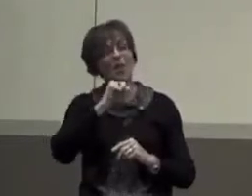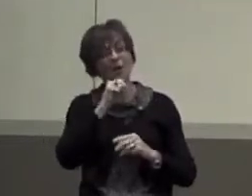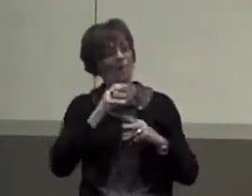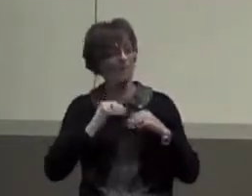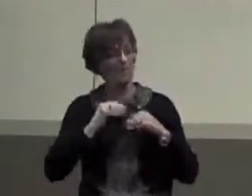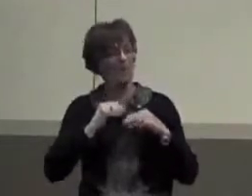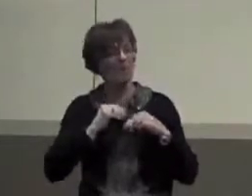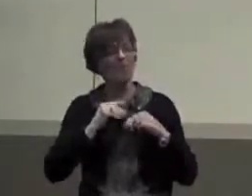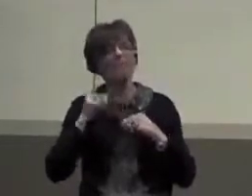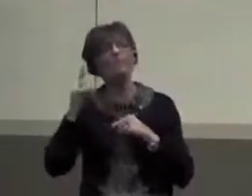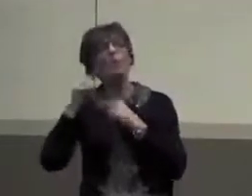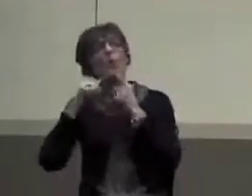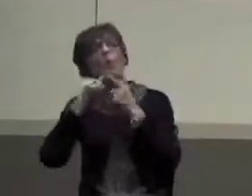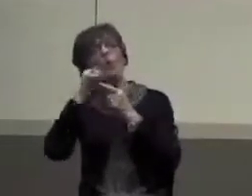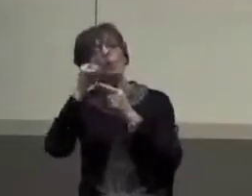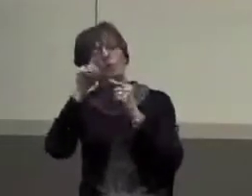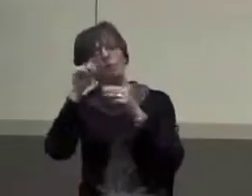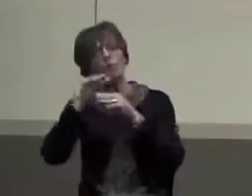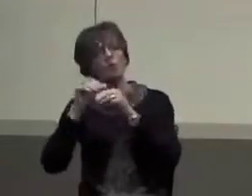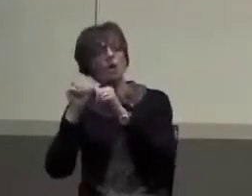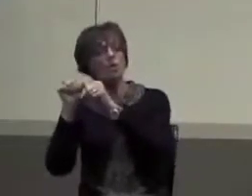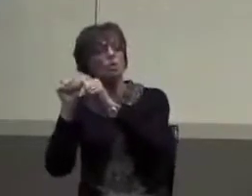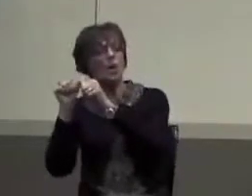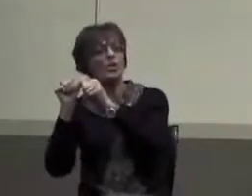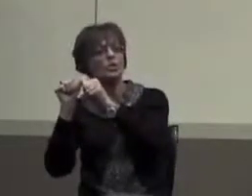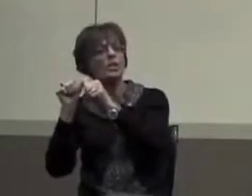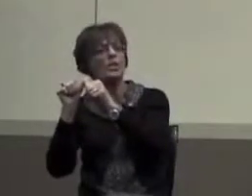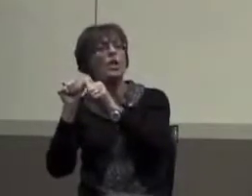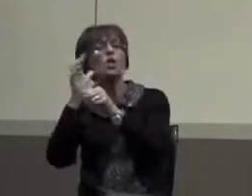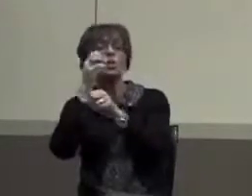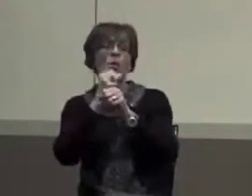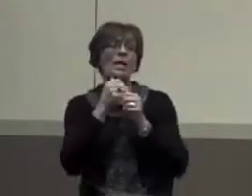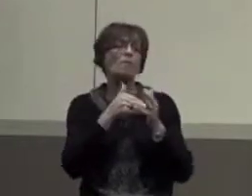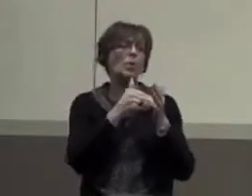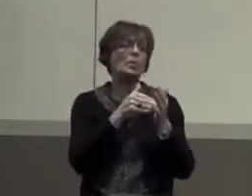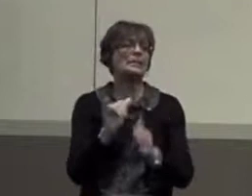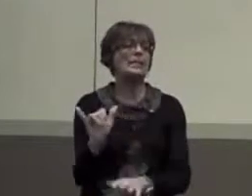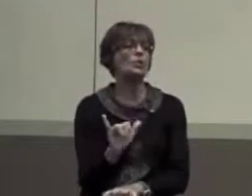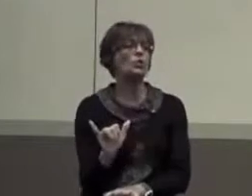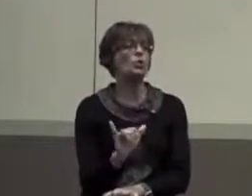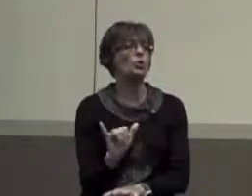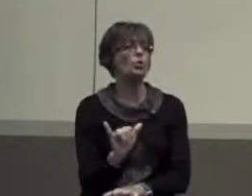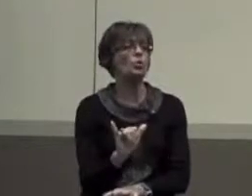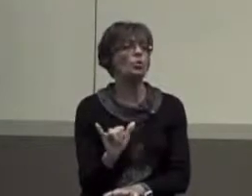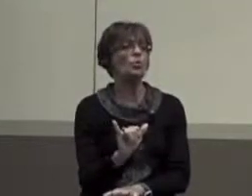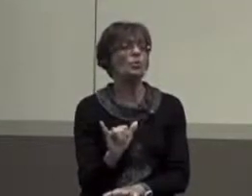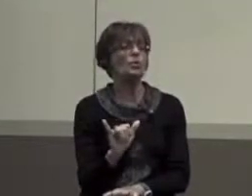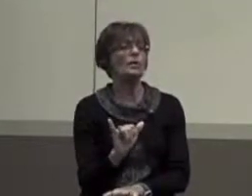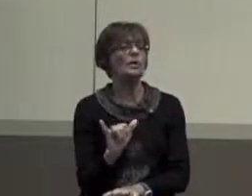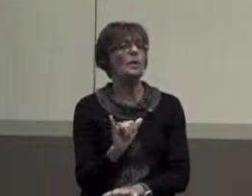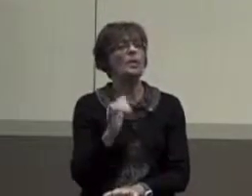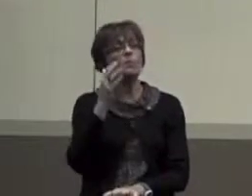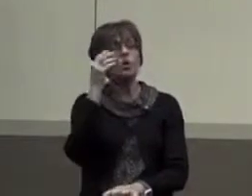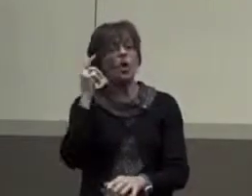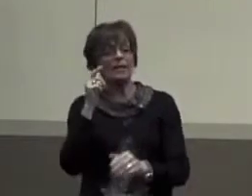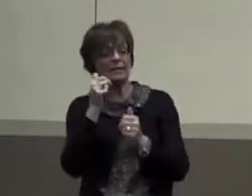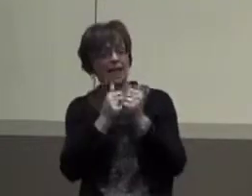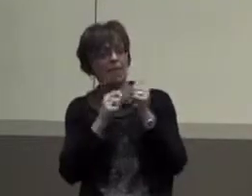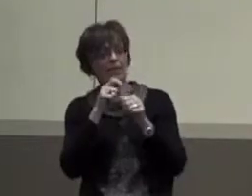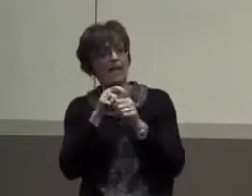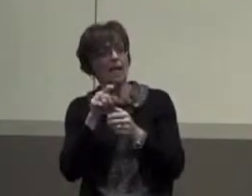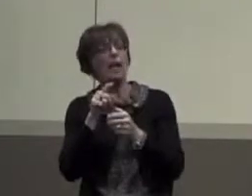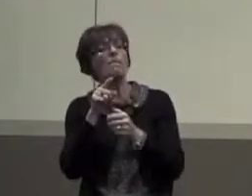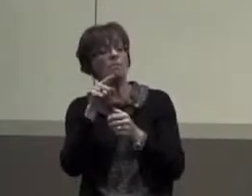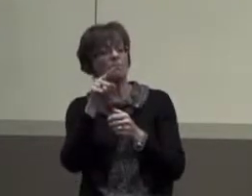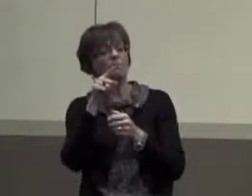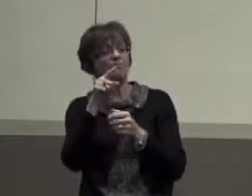do duration, you are also going to get frequency because every time the student engages in the behavior, you're you're going to